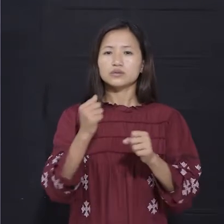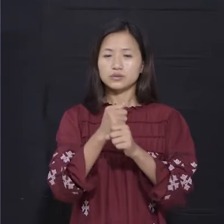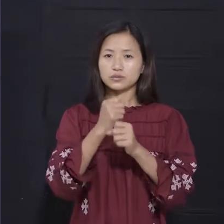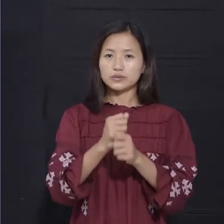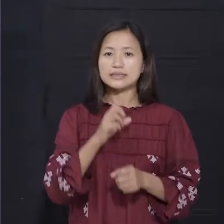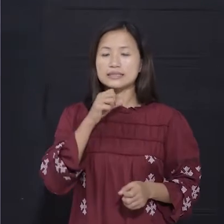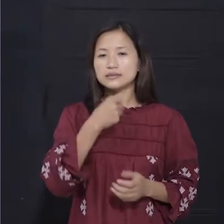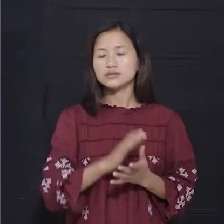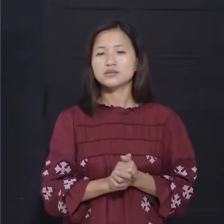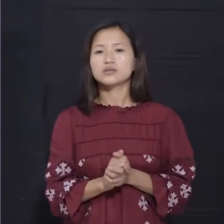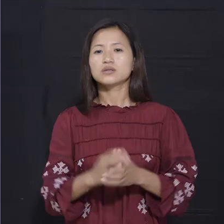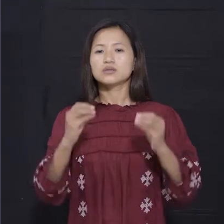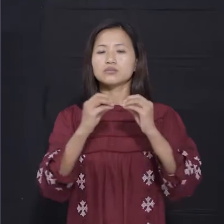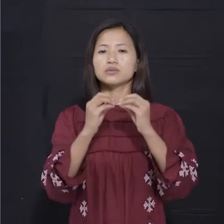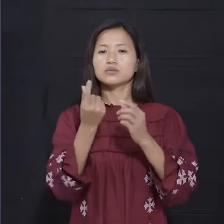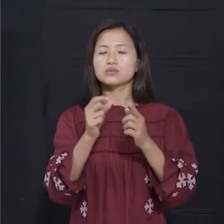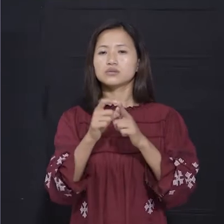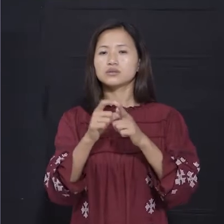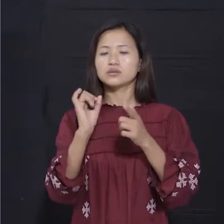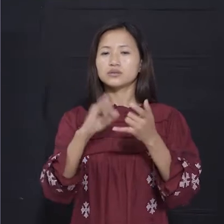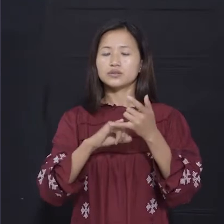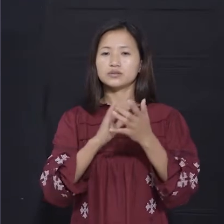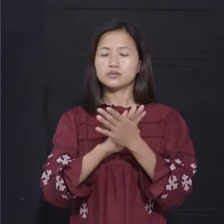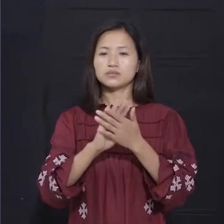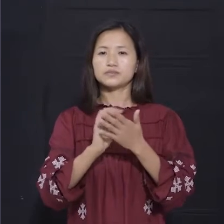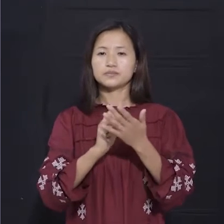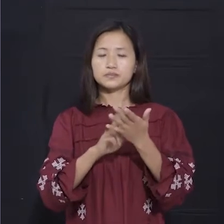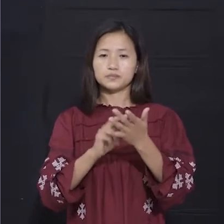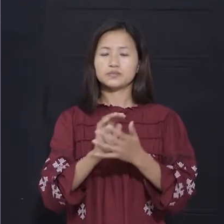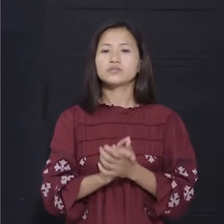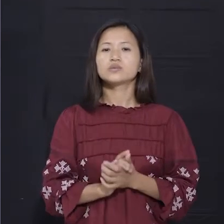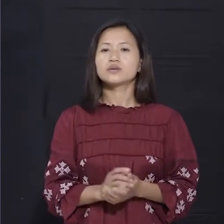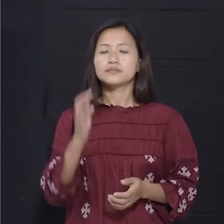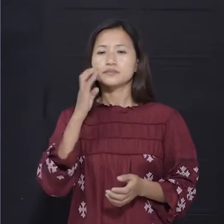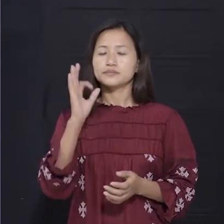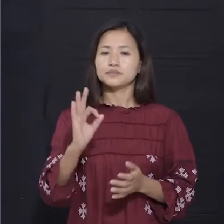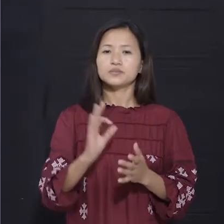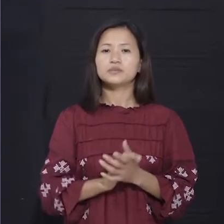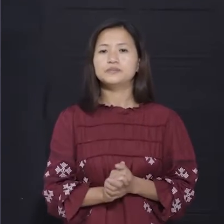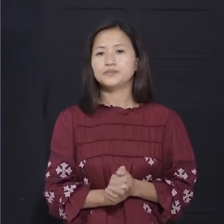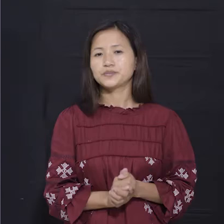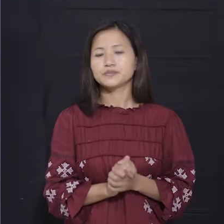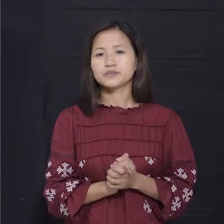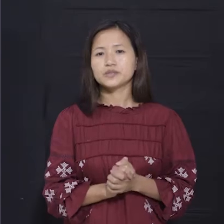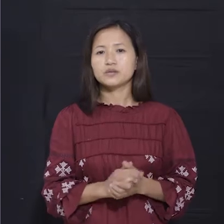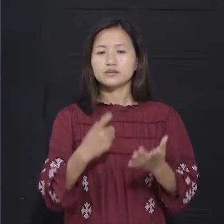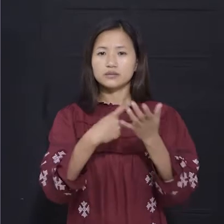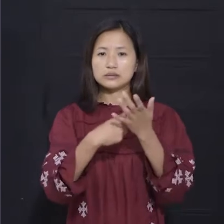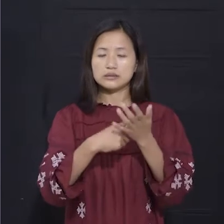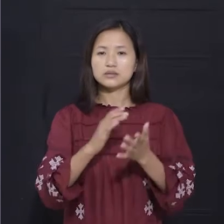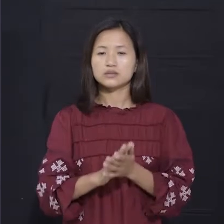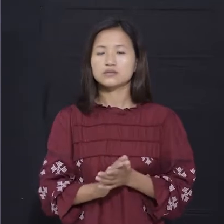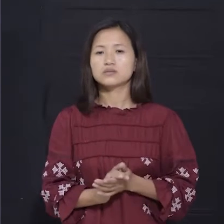age, Buddhism became less important. All right, so likewise,